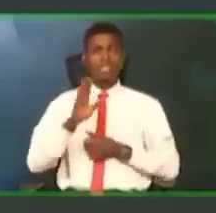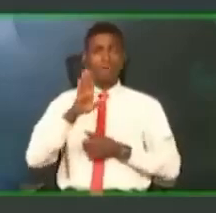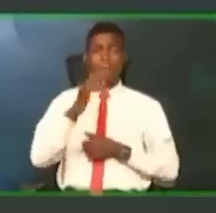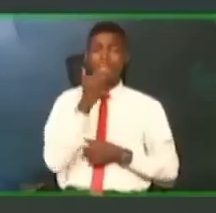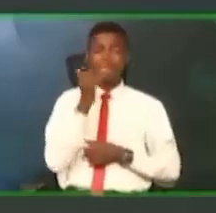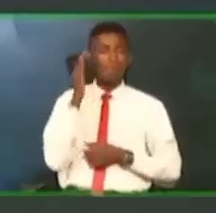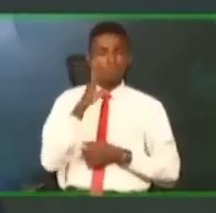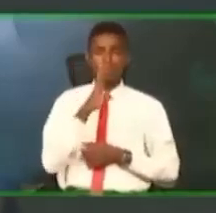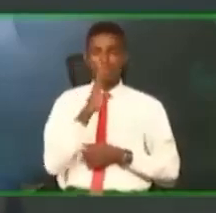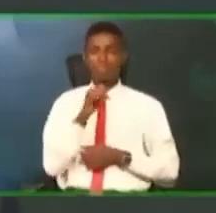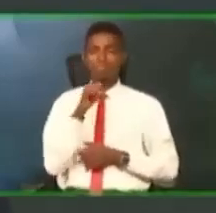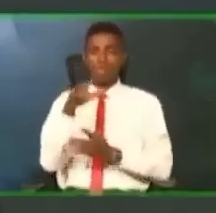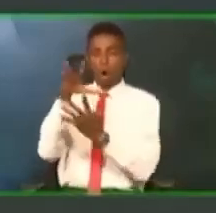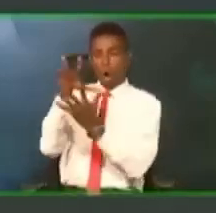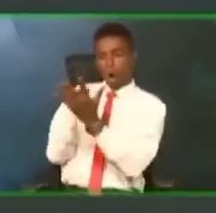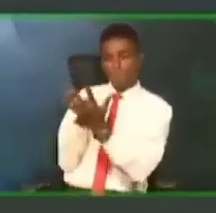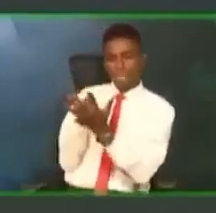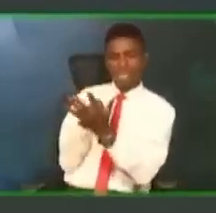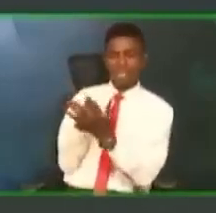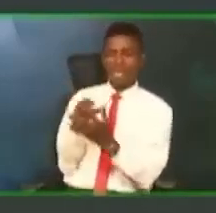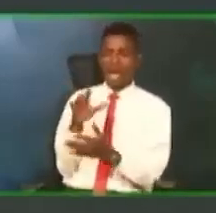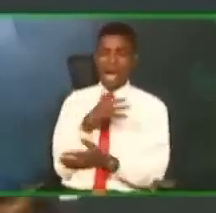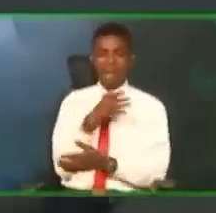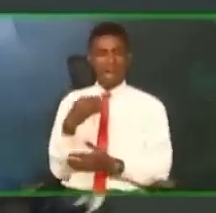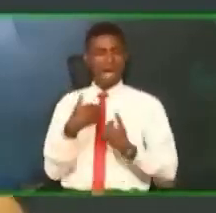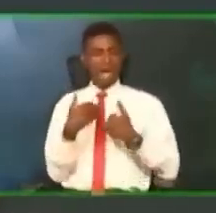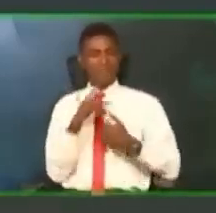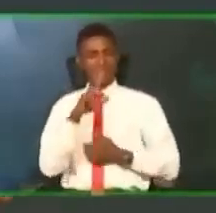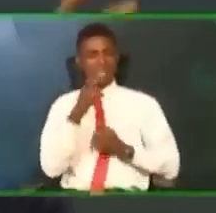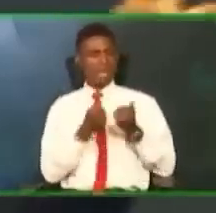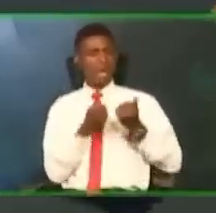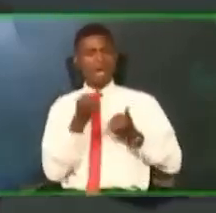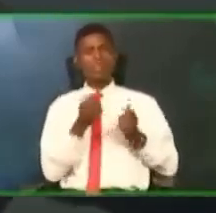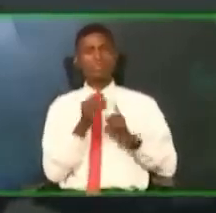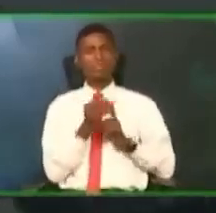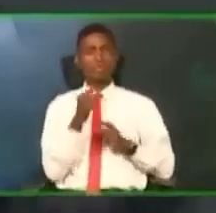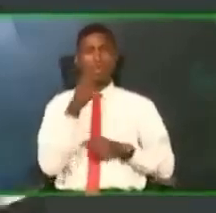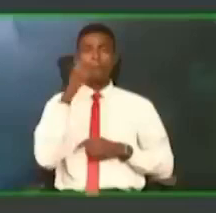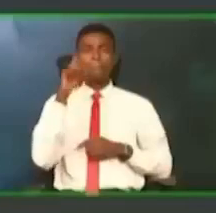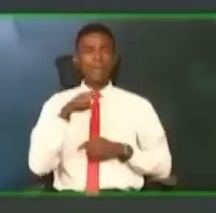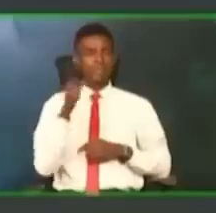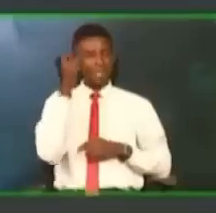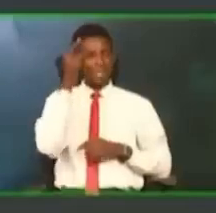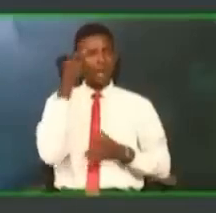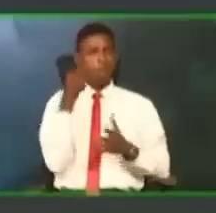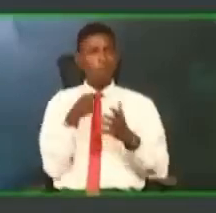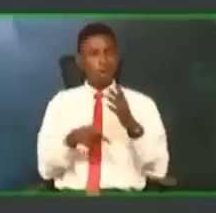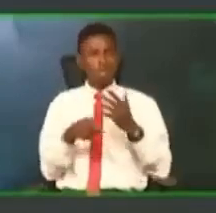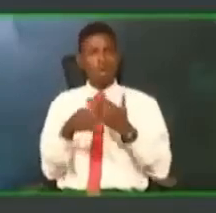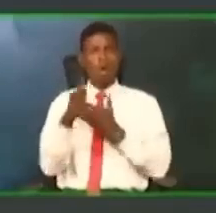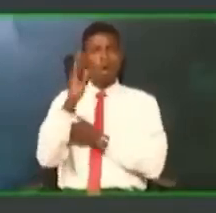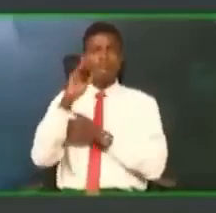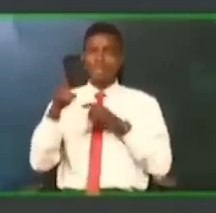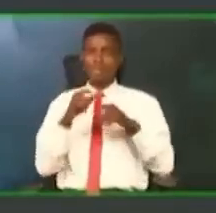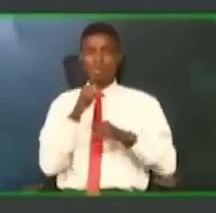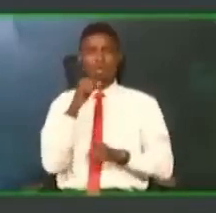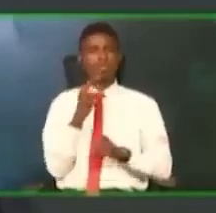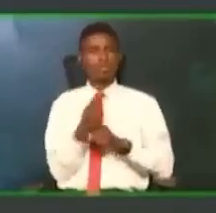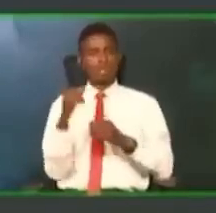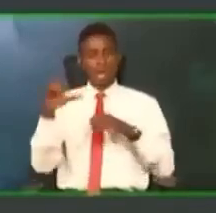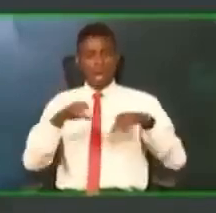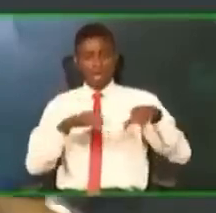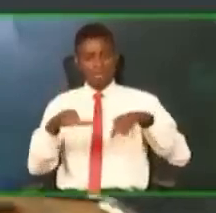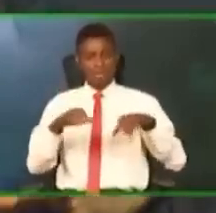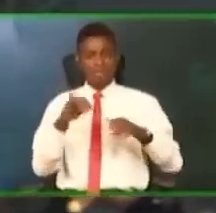verbatim. No. You must discern the essence of what God did, not just the action. That